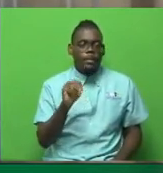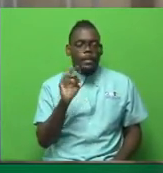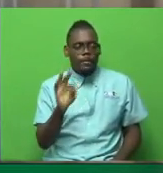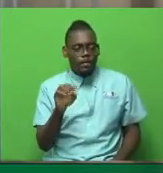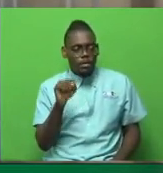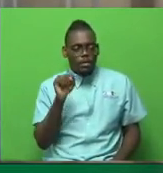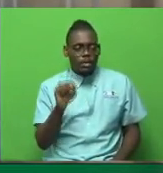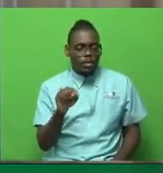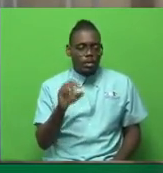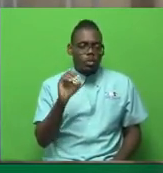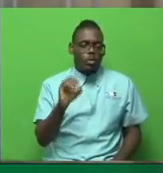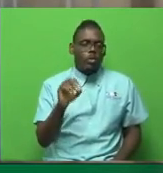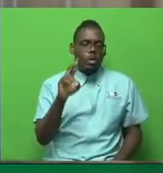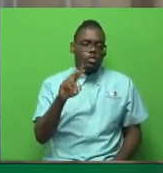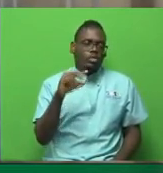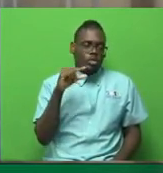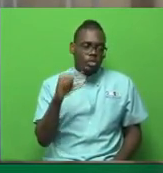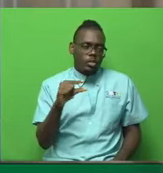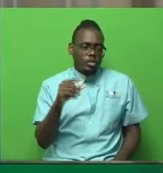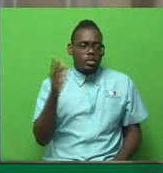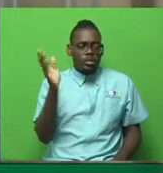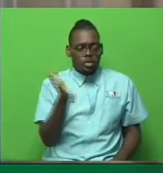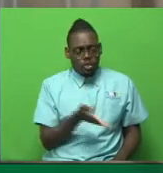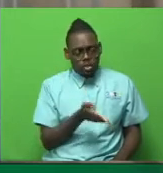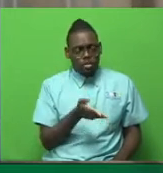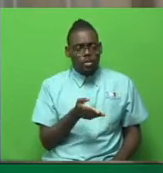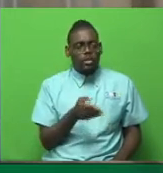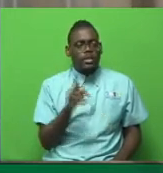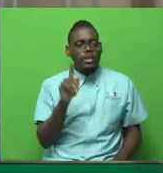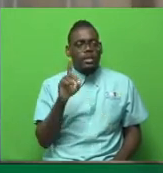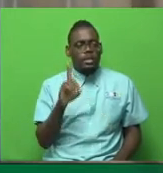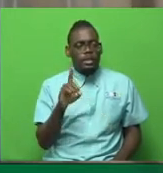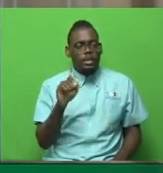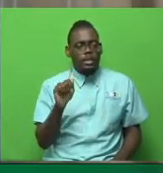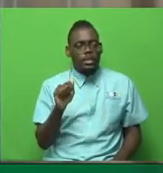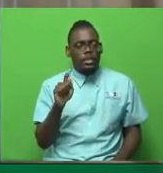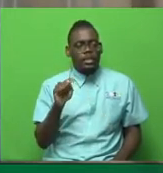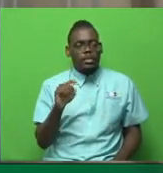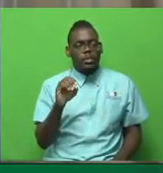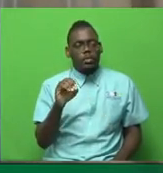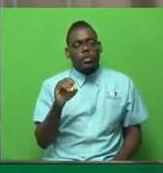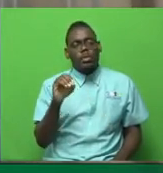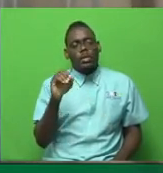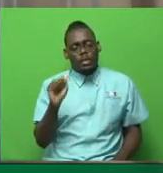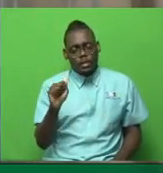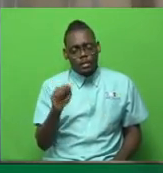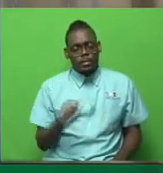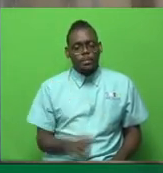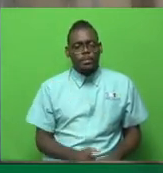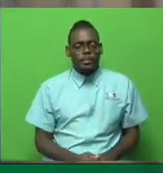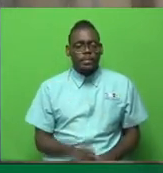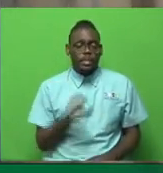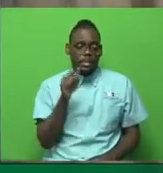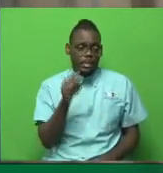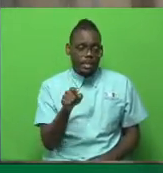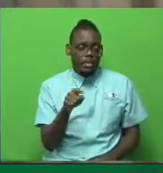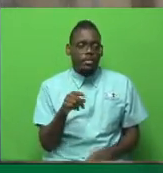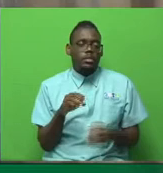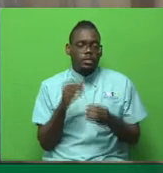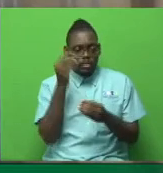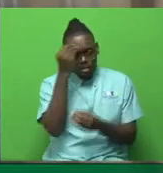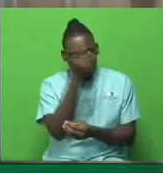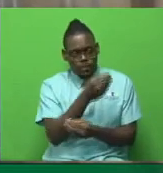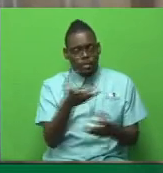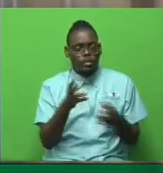slash en forward slash data that's the source of the information that I use all that was